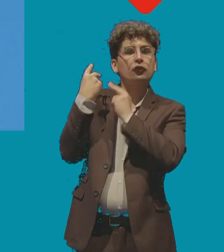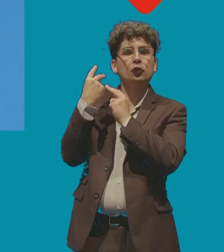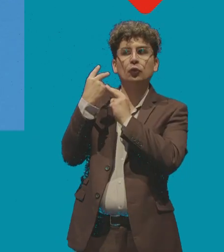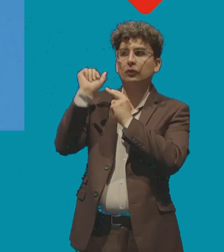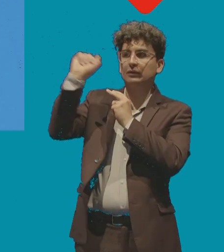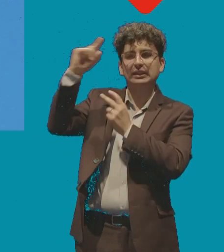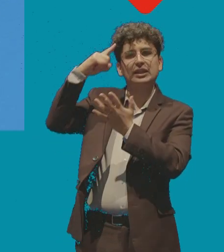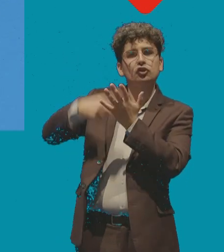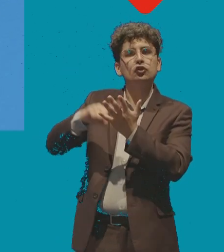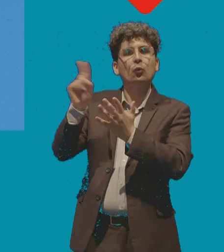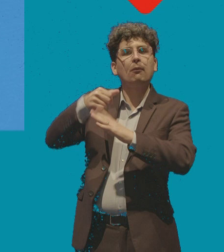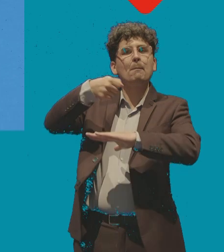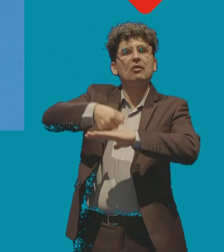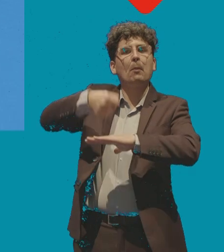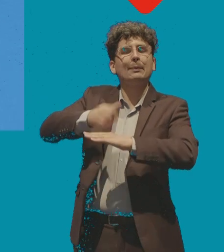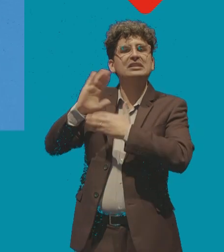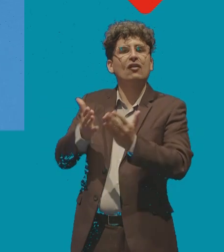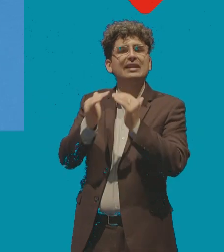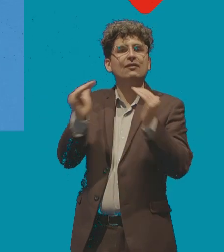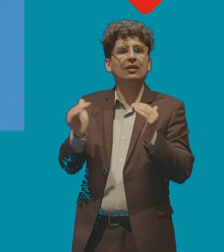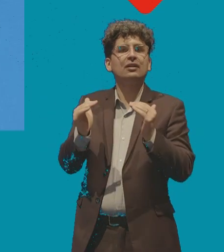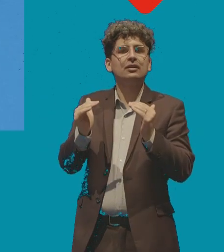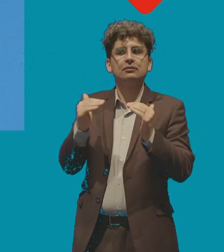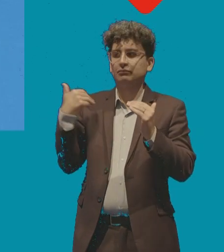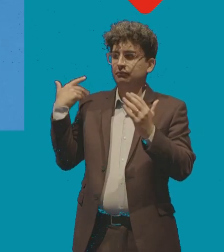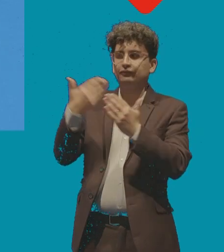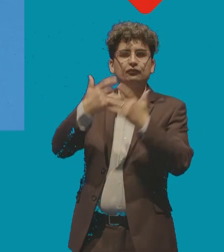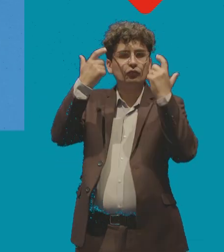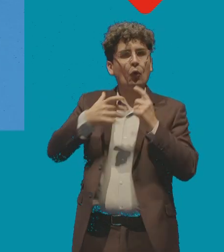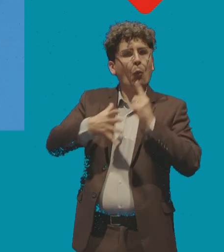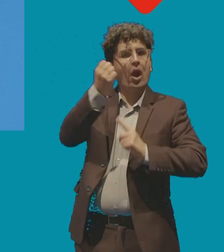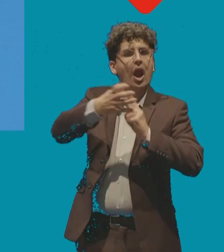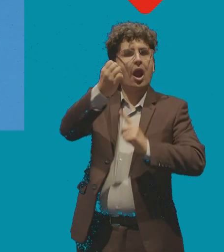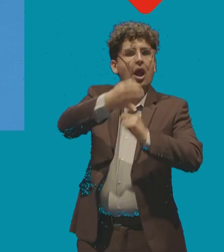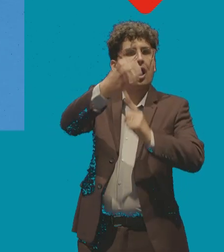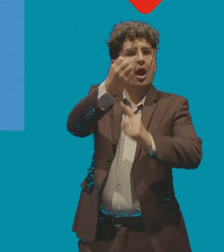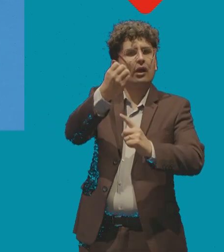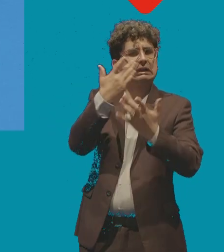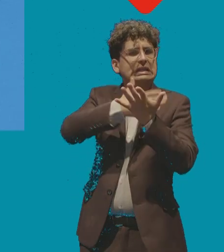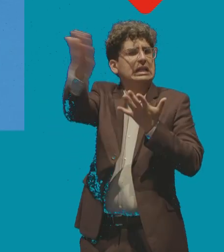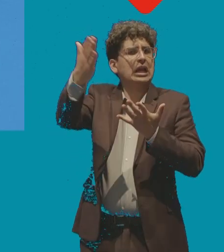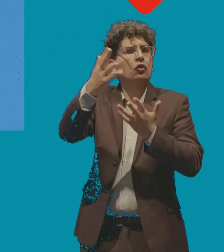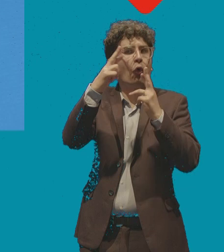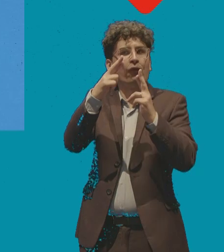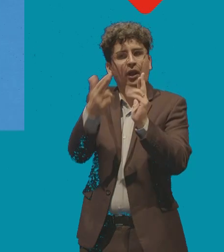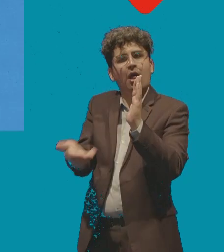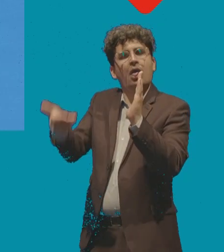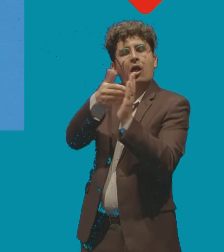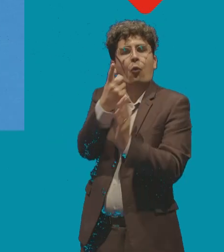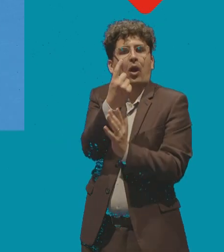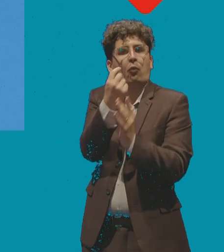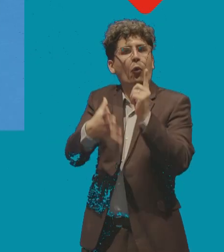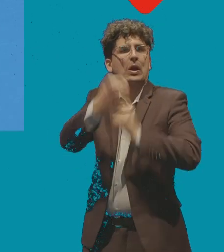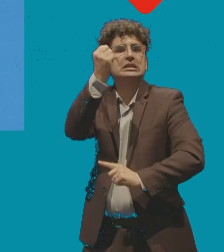to impose minimum service levels. Our track record of winning in the court speaks for itself, so let's hope we can add that one to the record. So